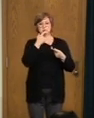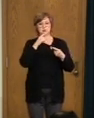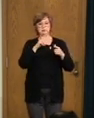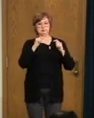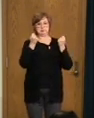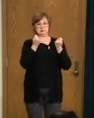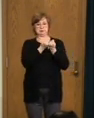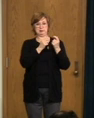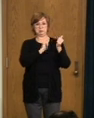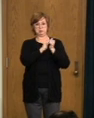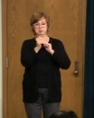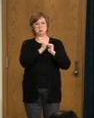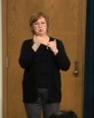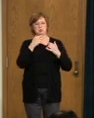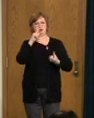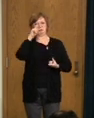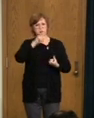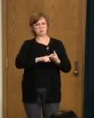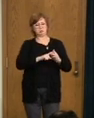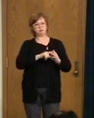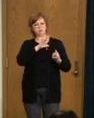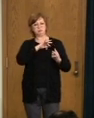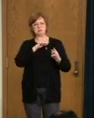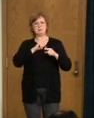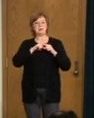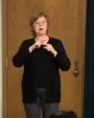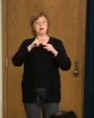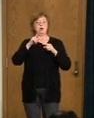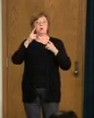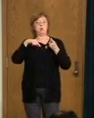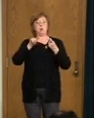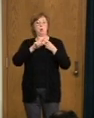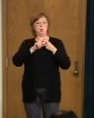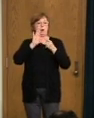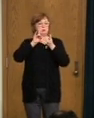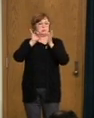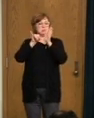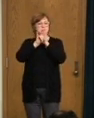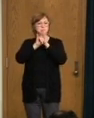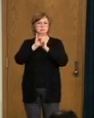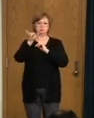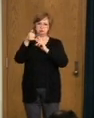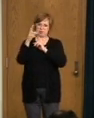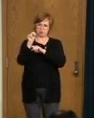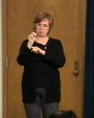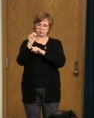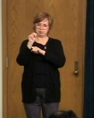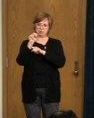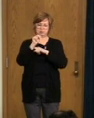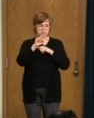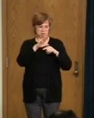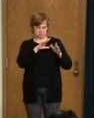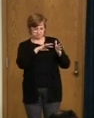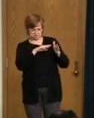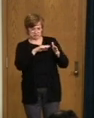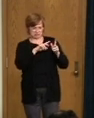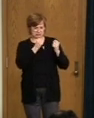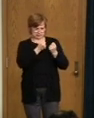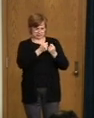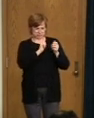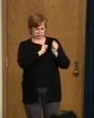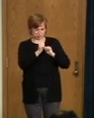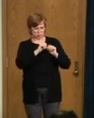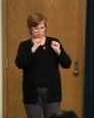think we will have to think in January, how can, if our numbers allow, how can team sports start in a way that is safer than what is happening in